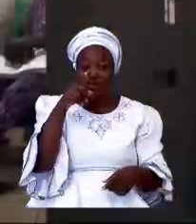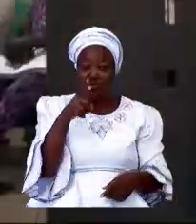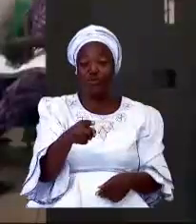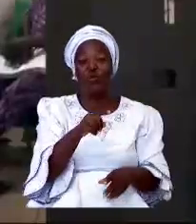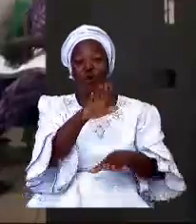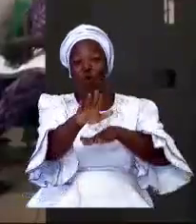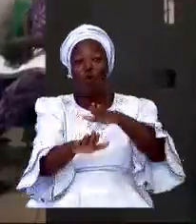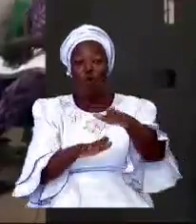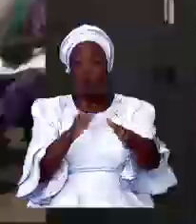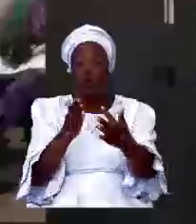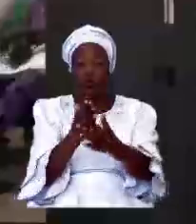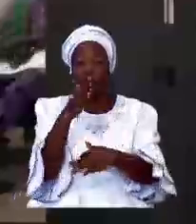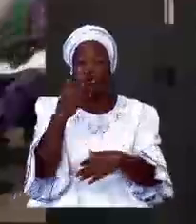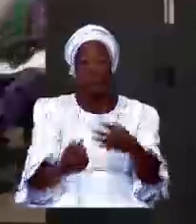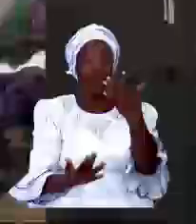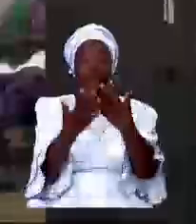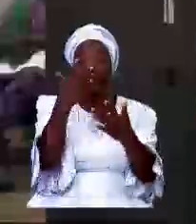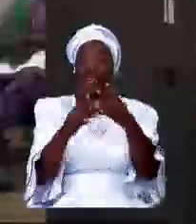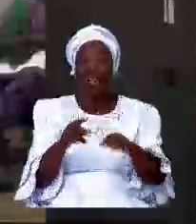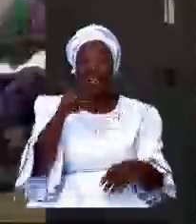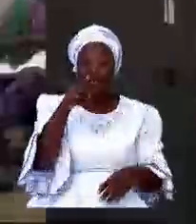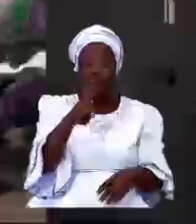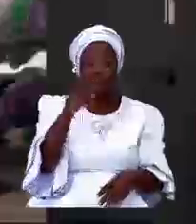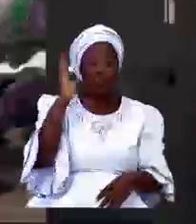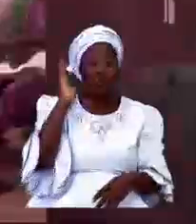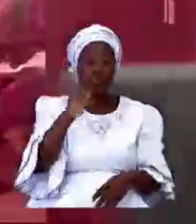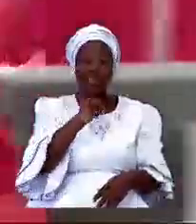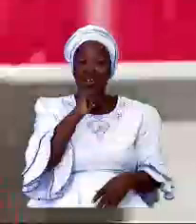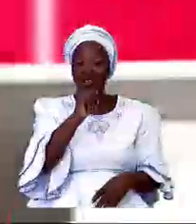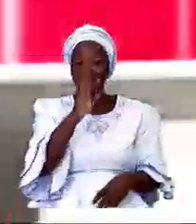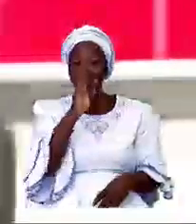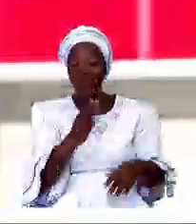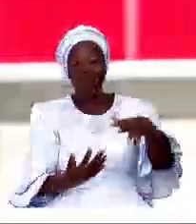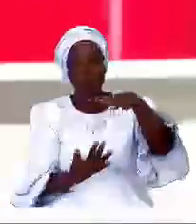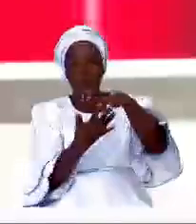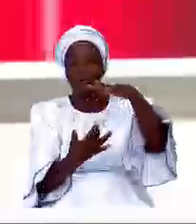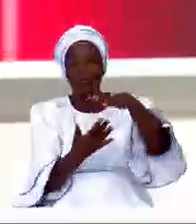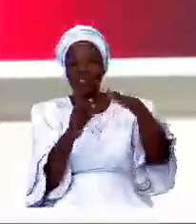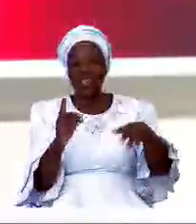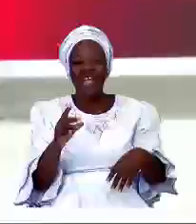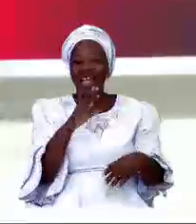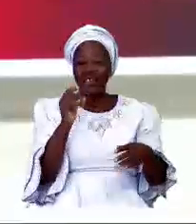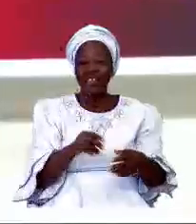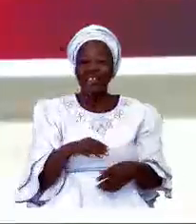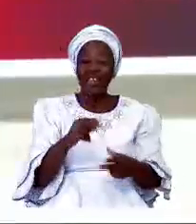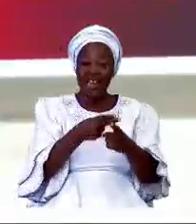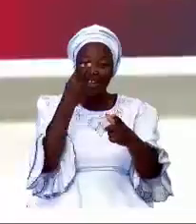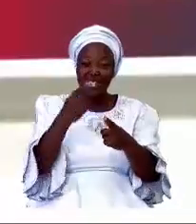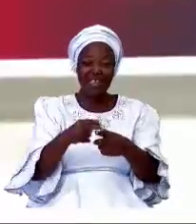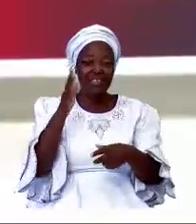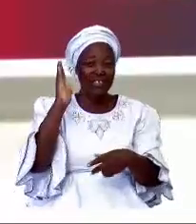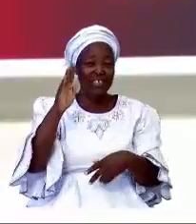Jesus' name. When thou walkest through the fire, thou shalt not